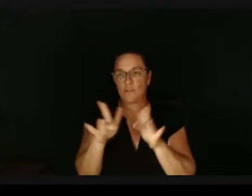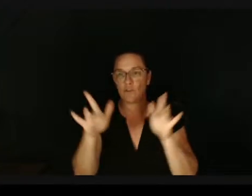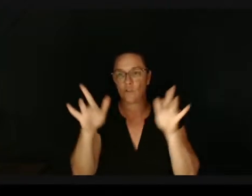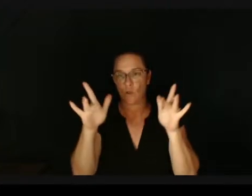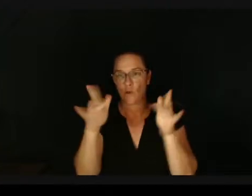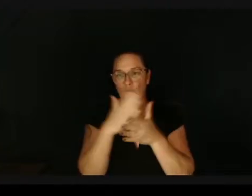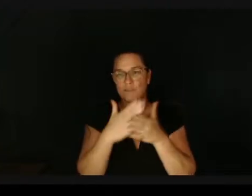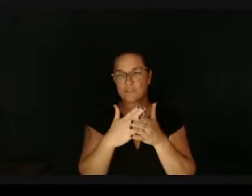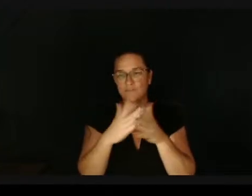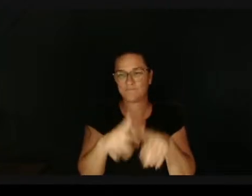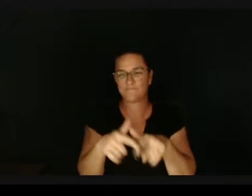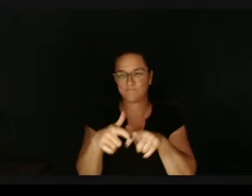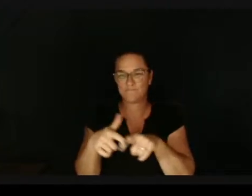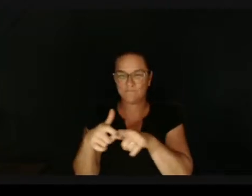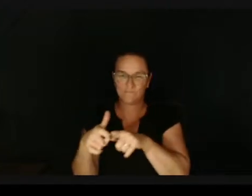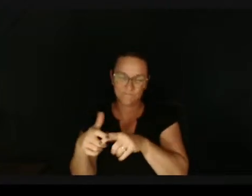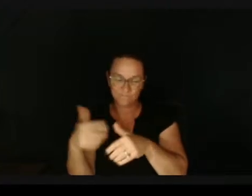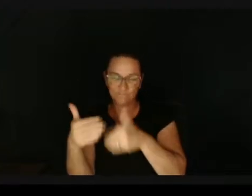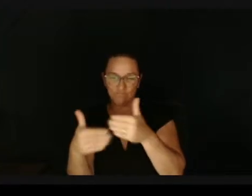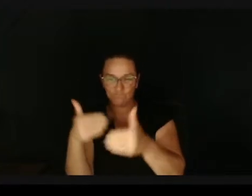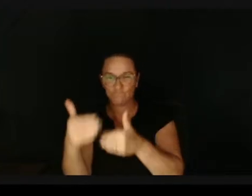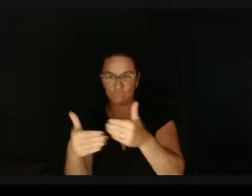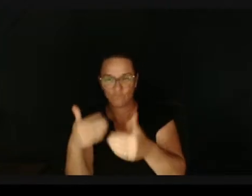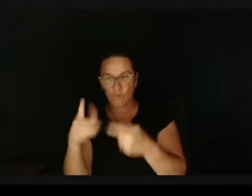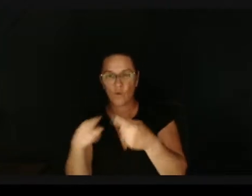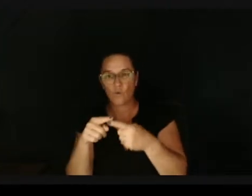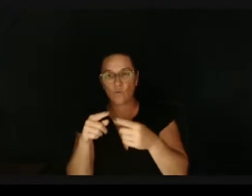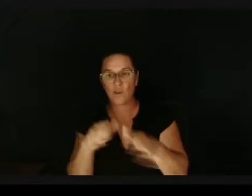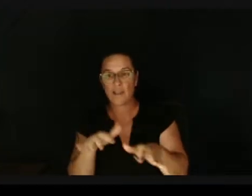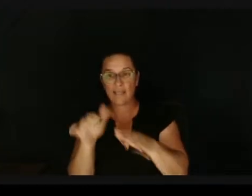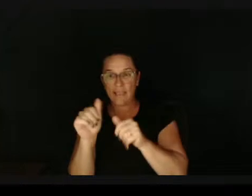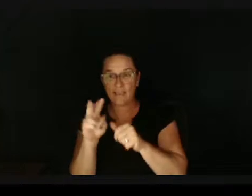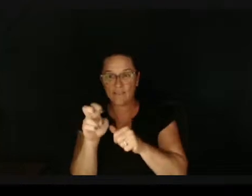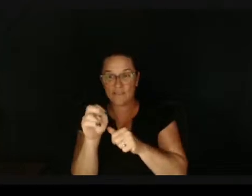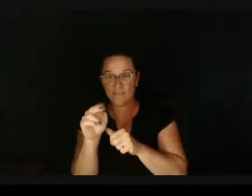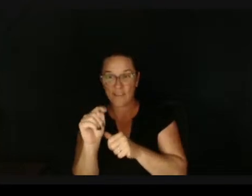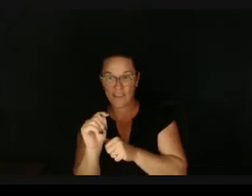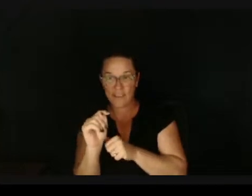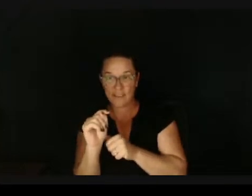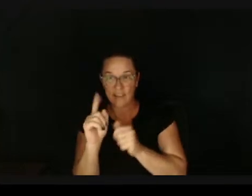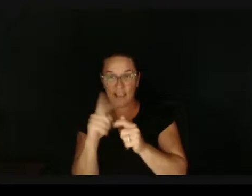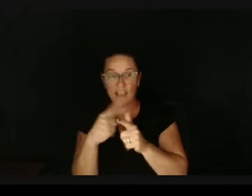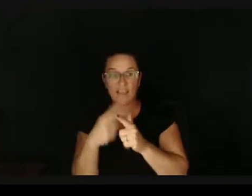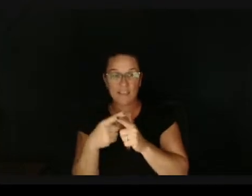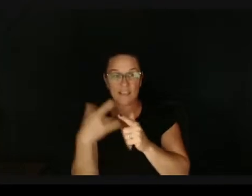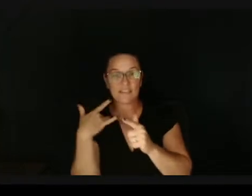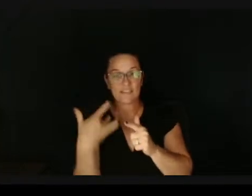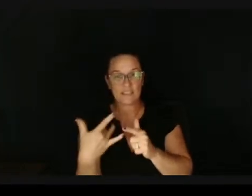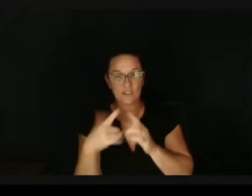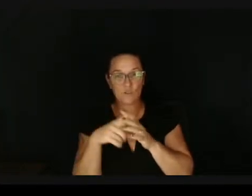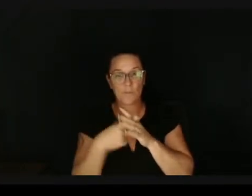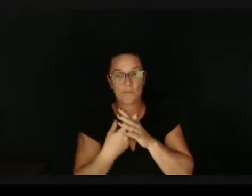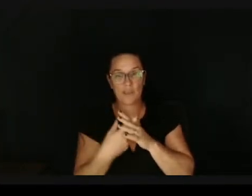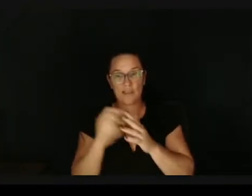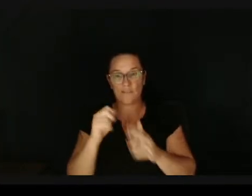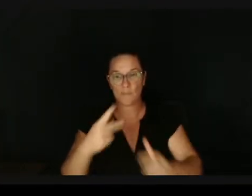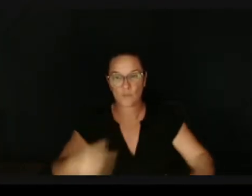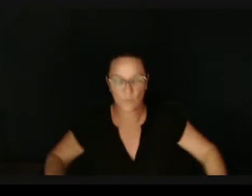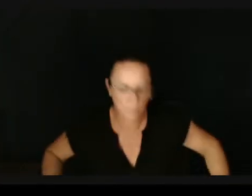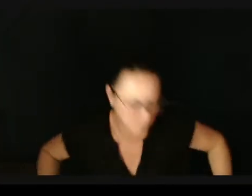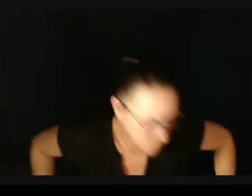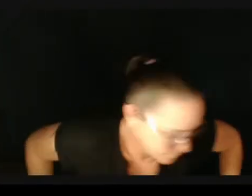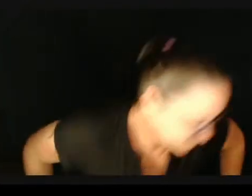at the start. But once it leaves the vent, that's usually the beginning of the episode. There's a couple